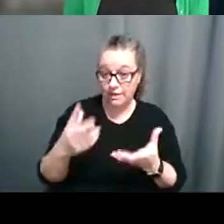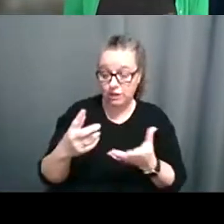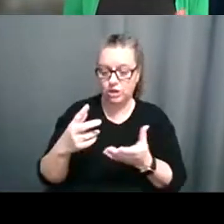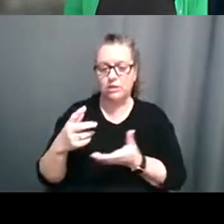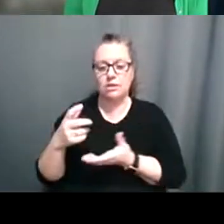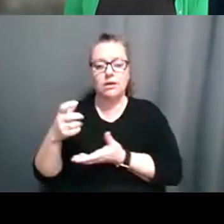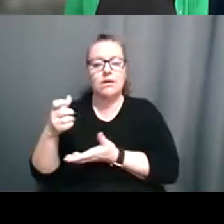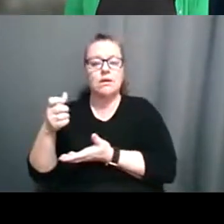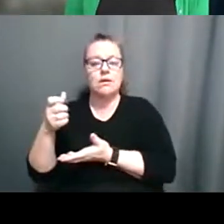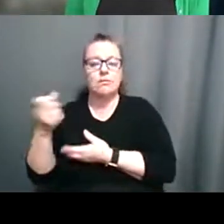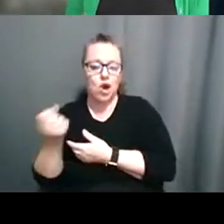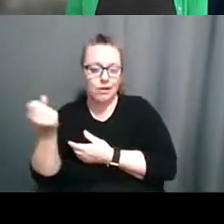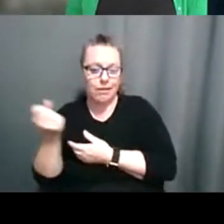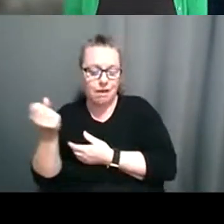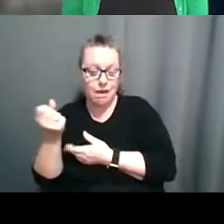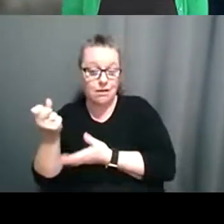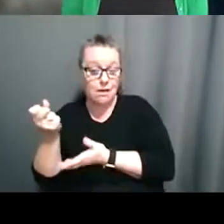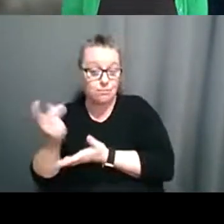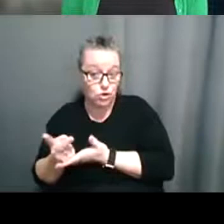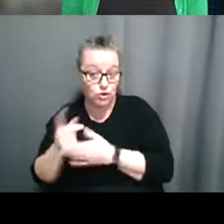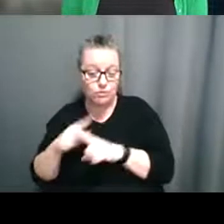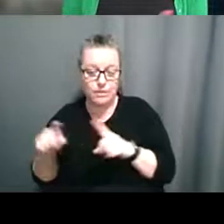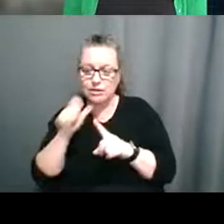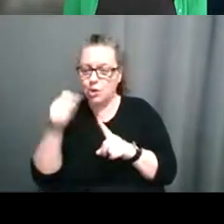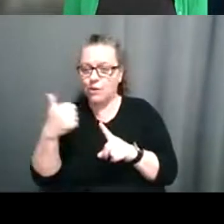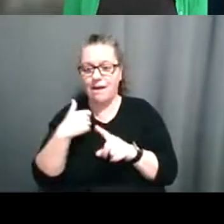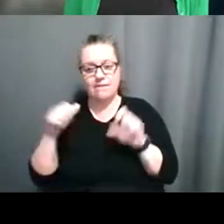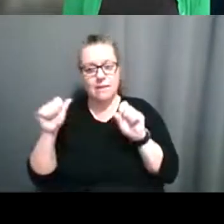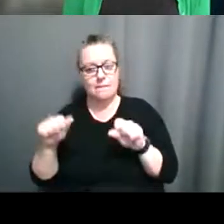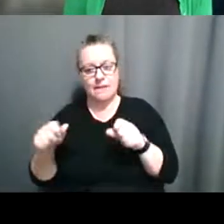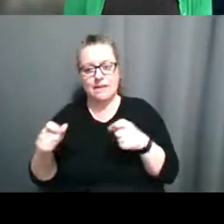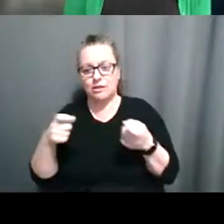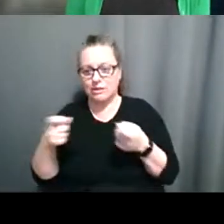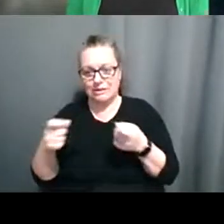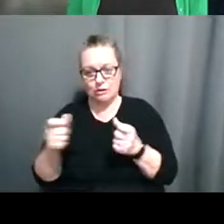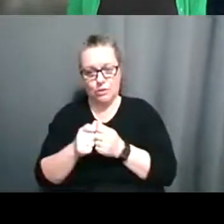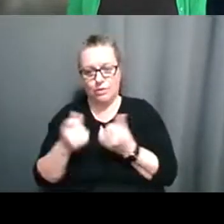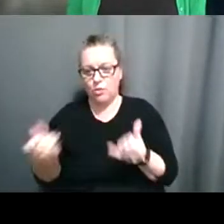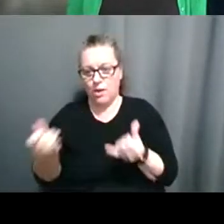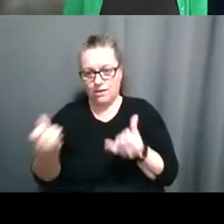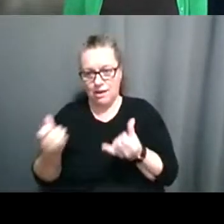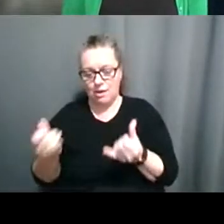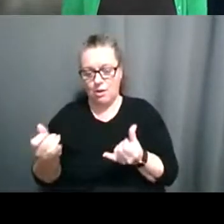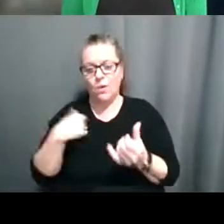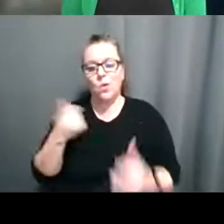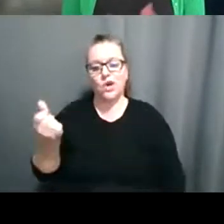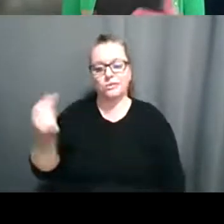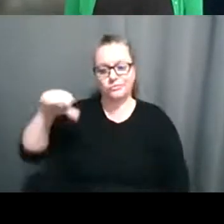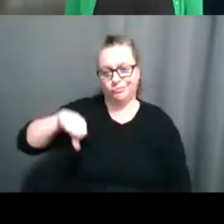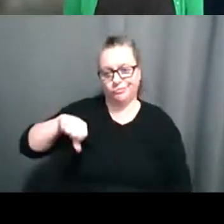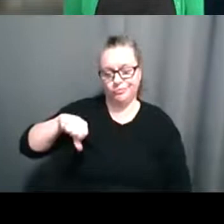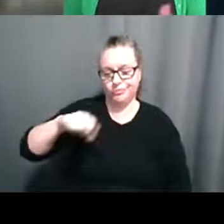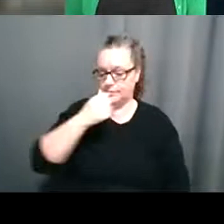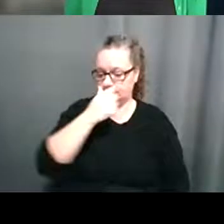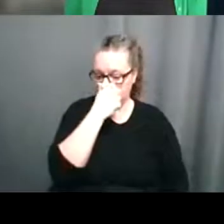lot approved, but we don't have the capacity to deal with at the moment, or turn down,